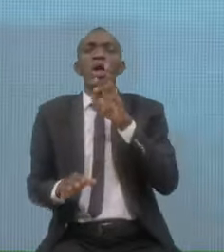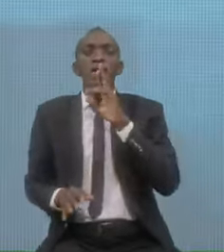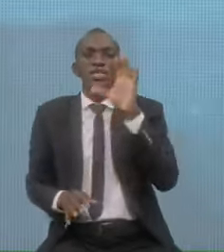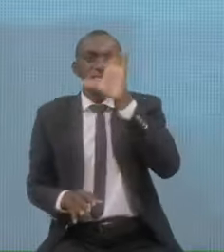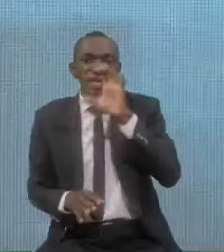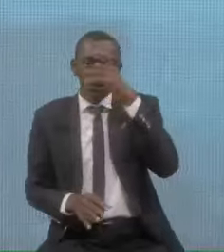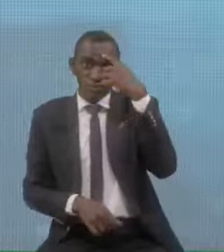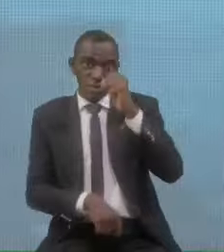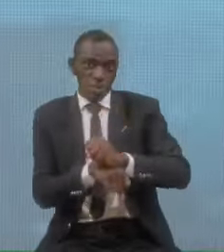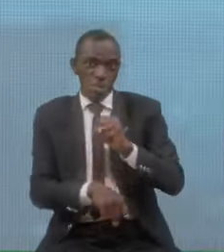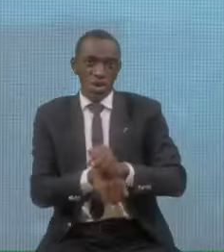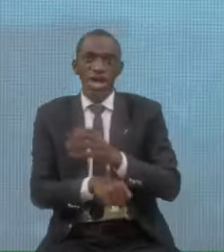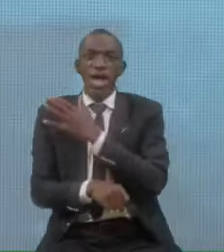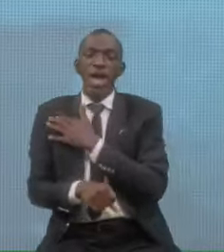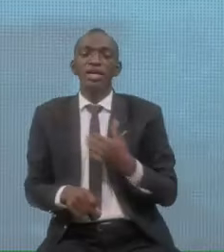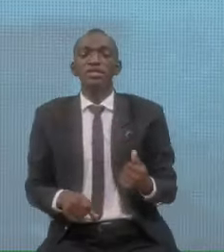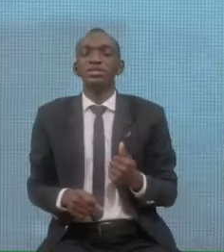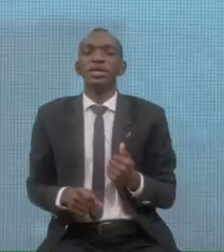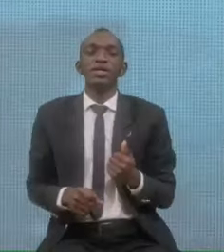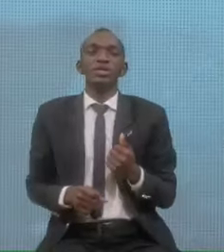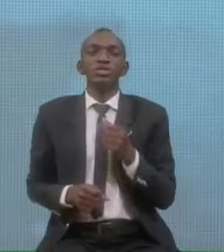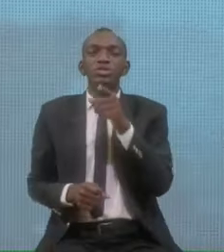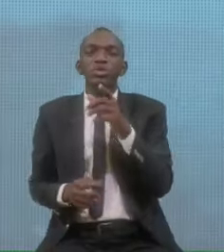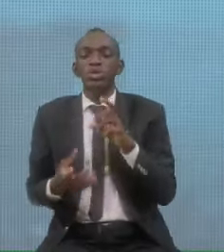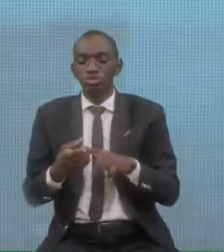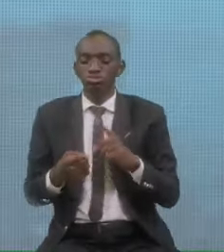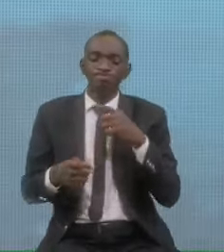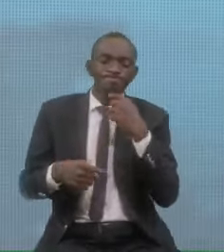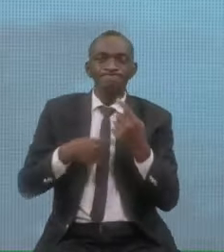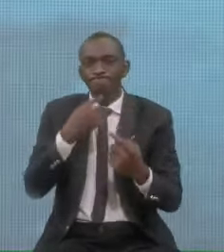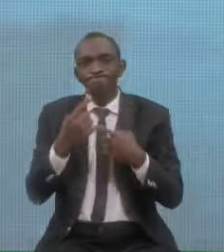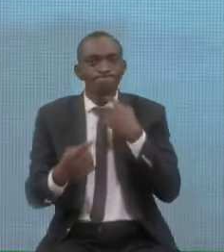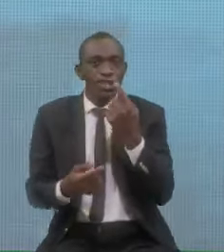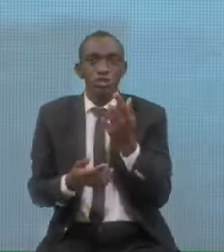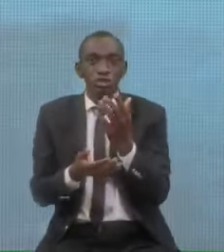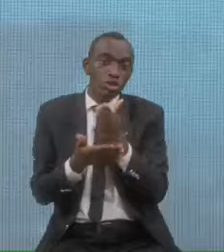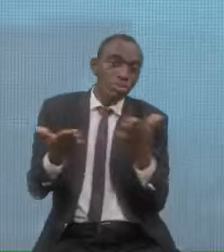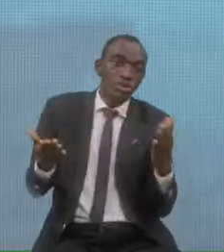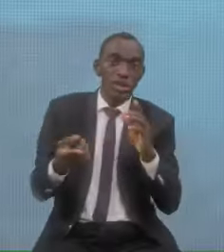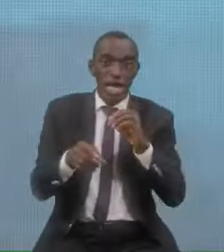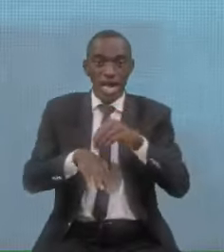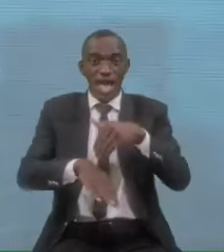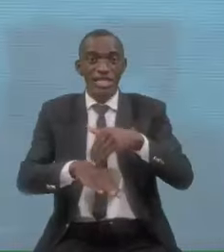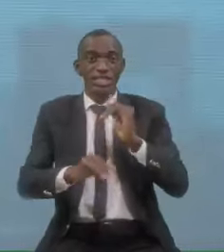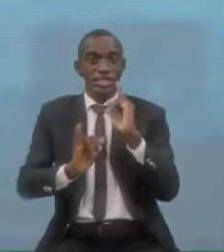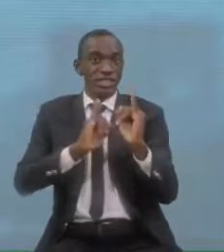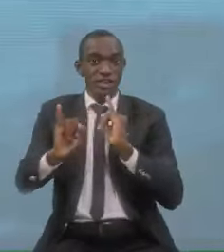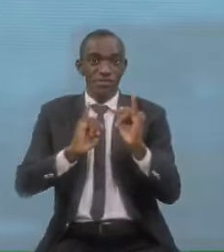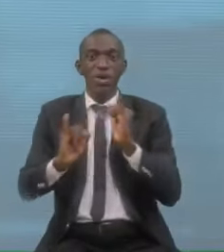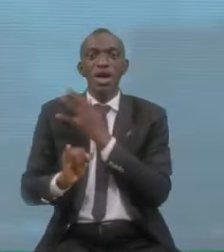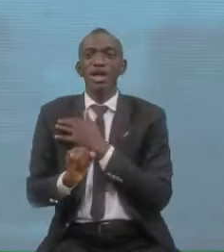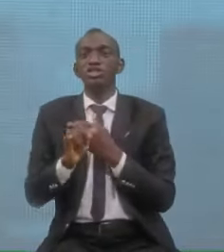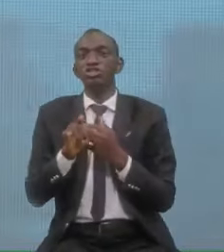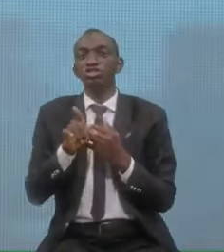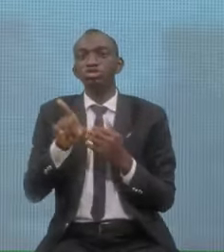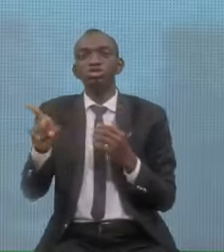say this way, say that way, then say that way, and present yourself to be who you are not. You know, the Holy